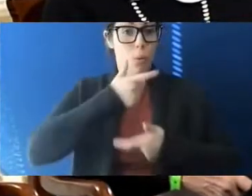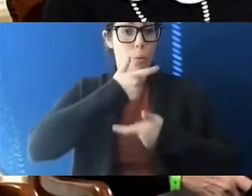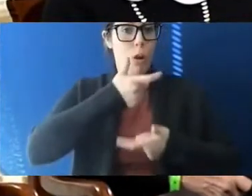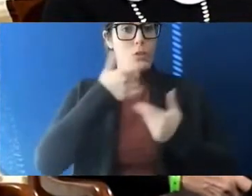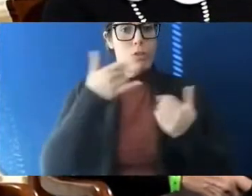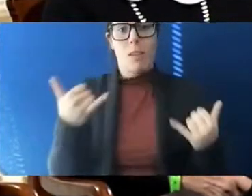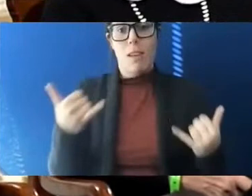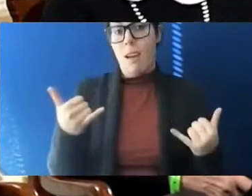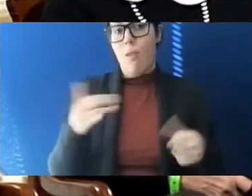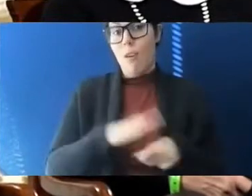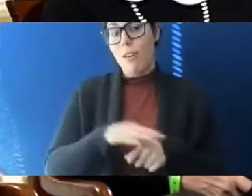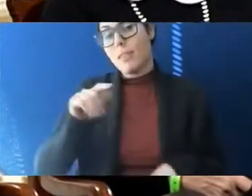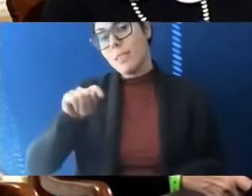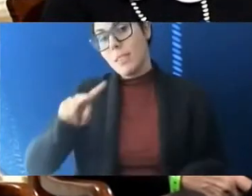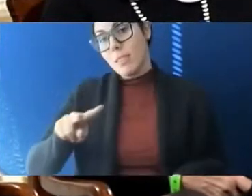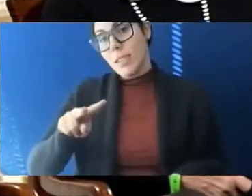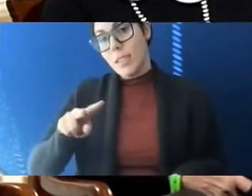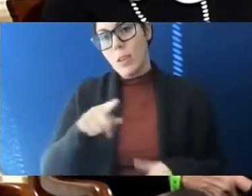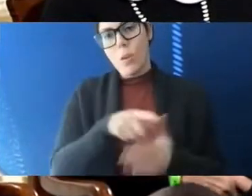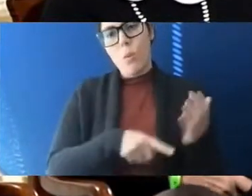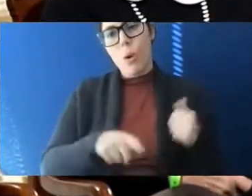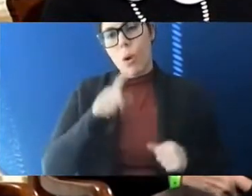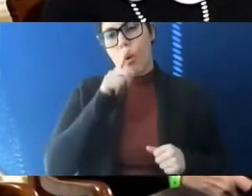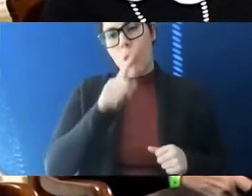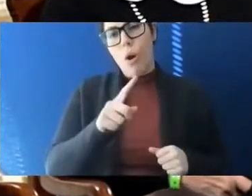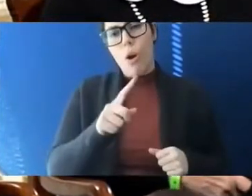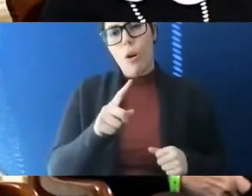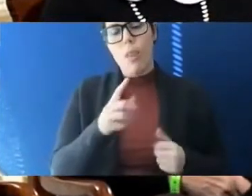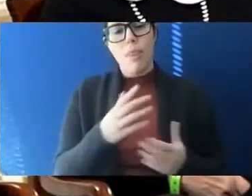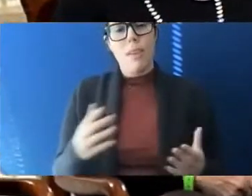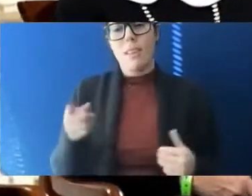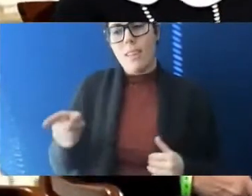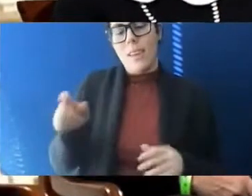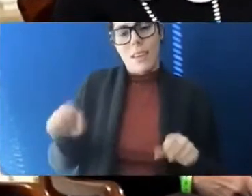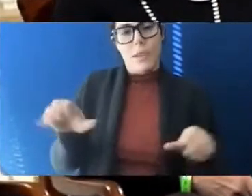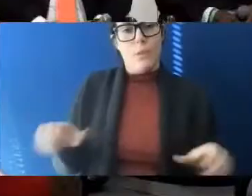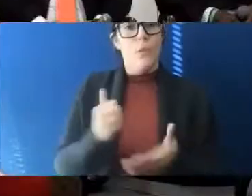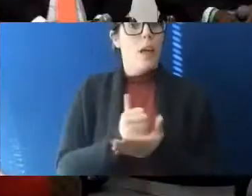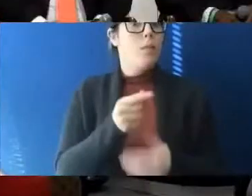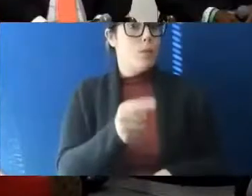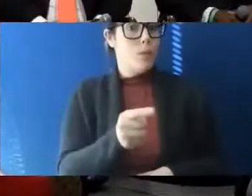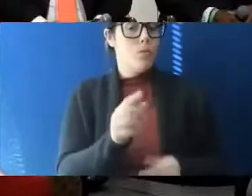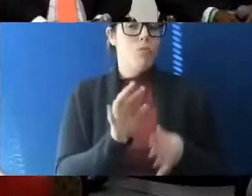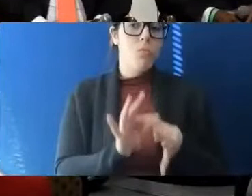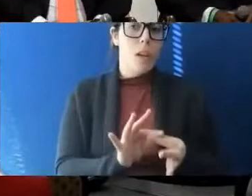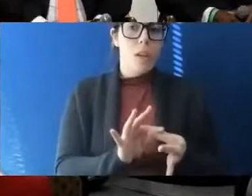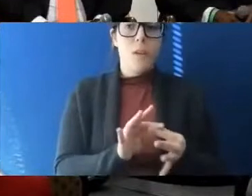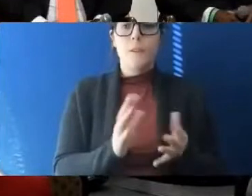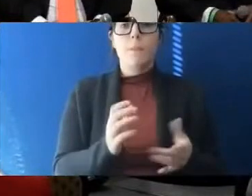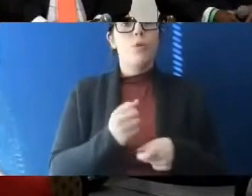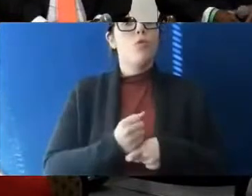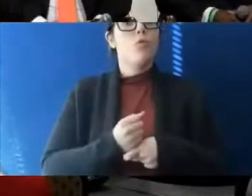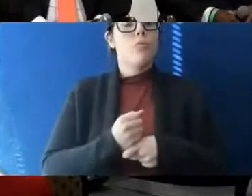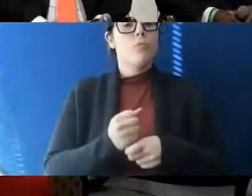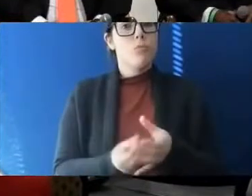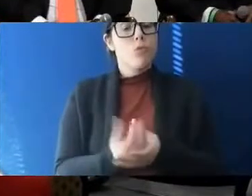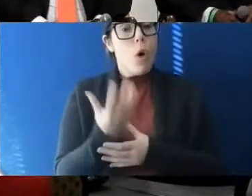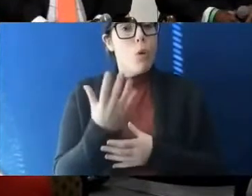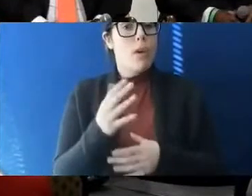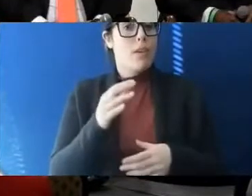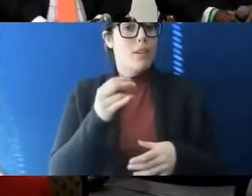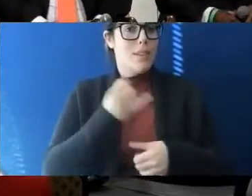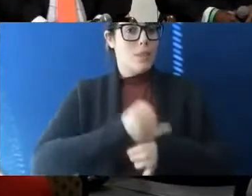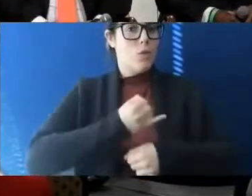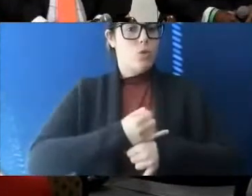us on TV today, what is something that they can do to help you in terms of growing your institutions? Because